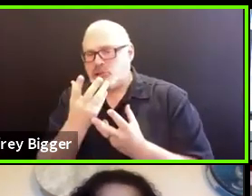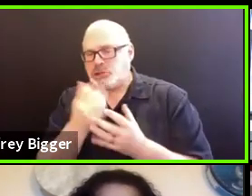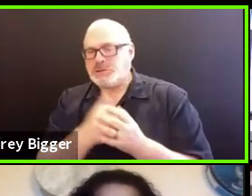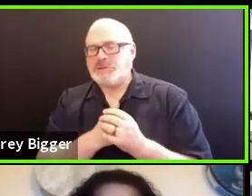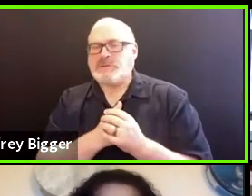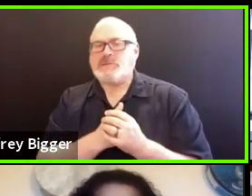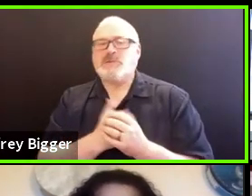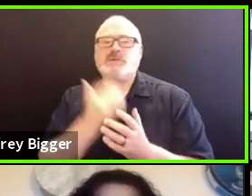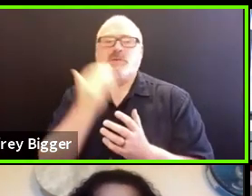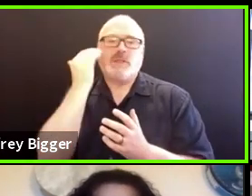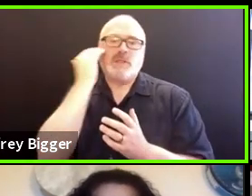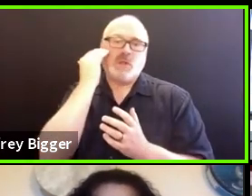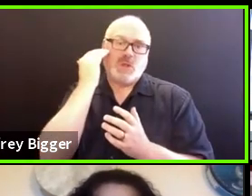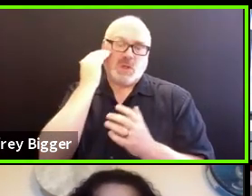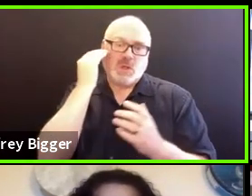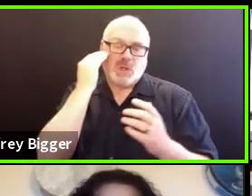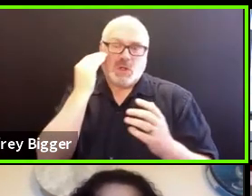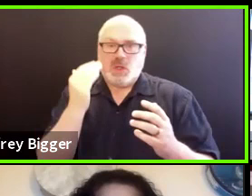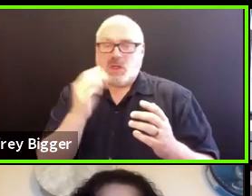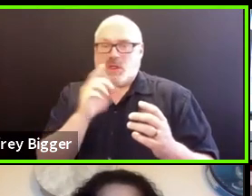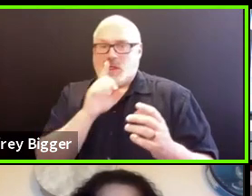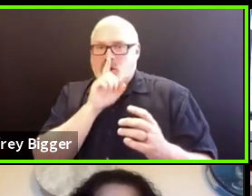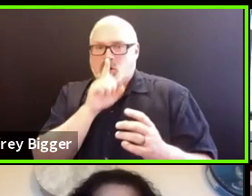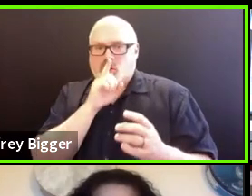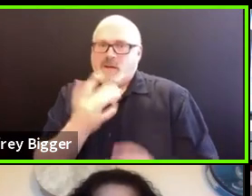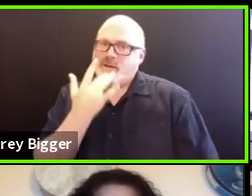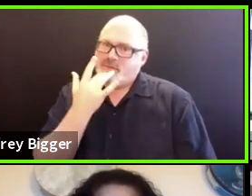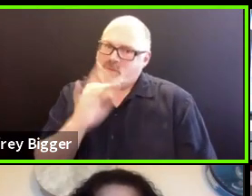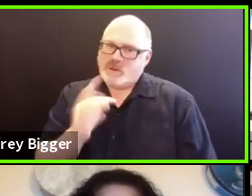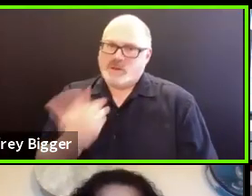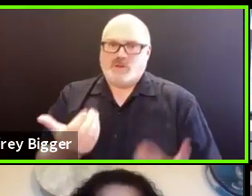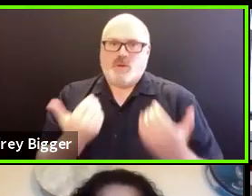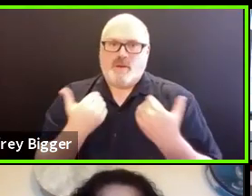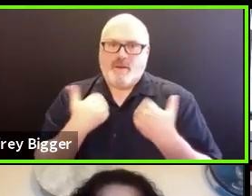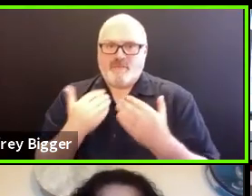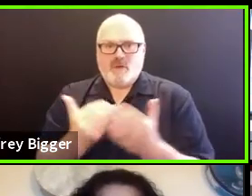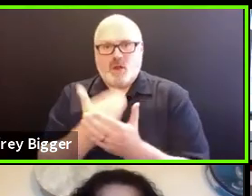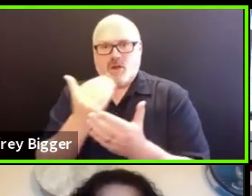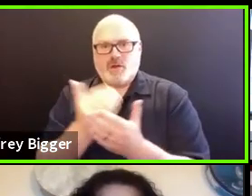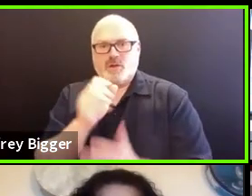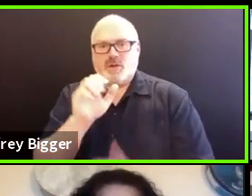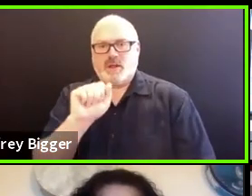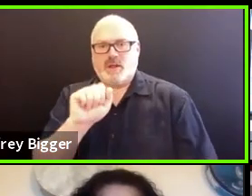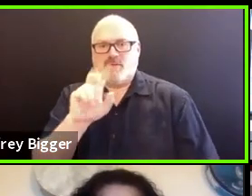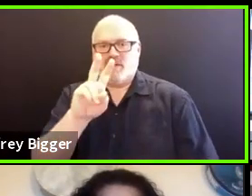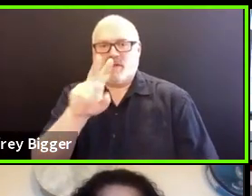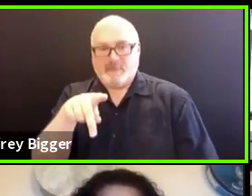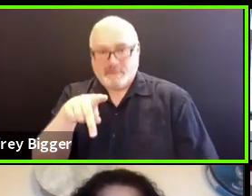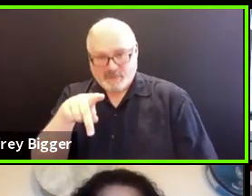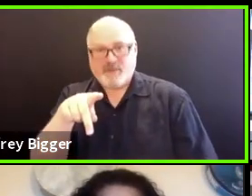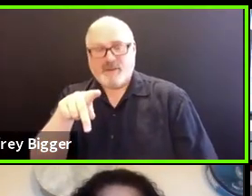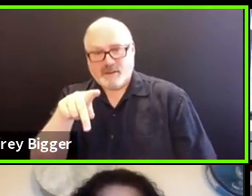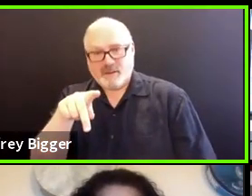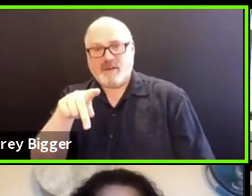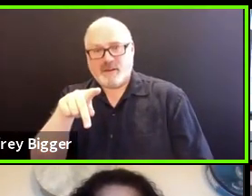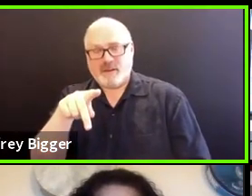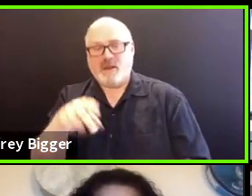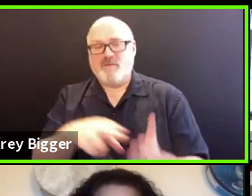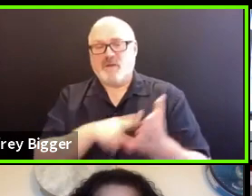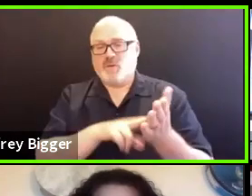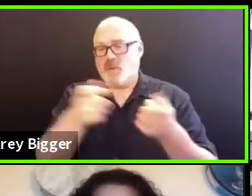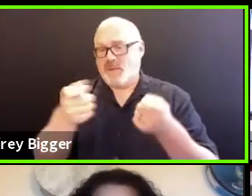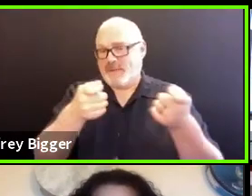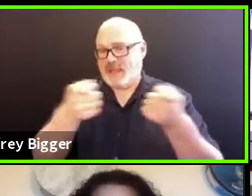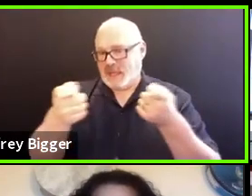I know that we've been really fortunate to have our new AVP of Enrollment Management has already been,